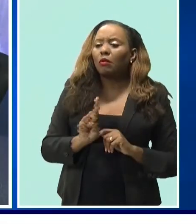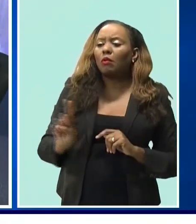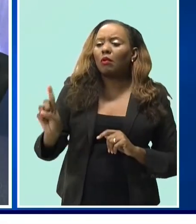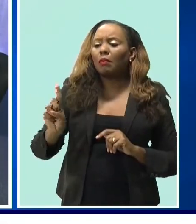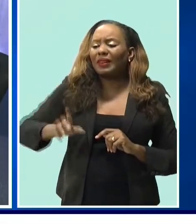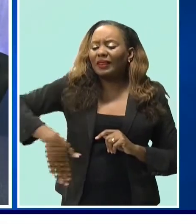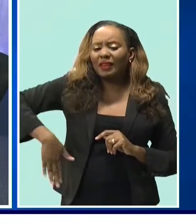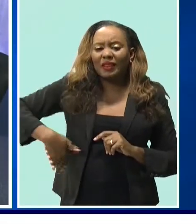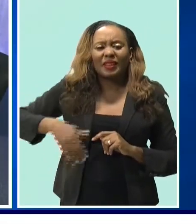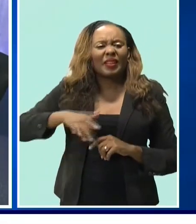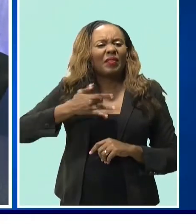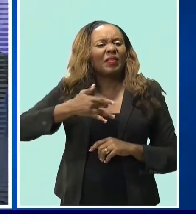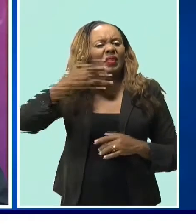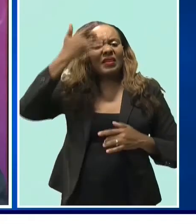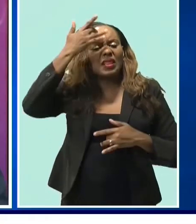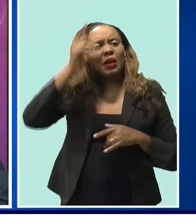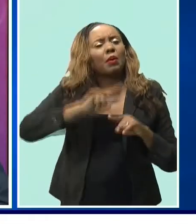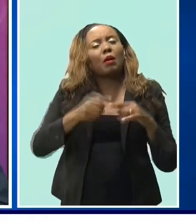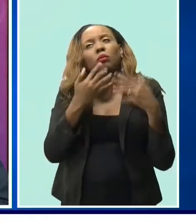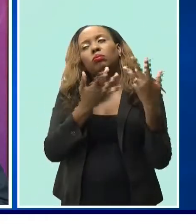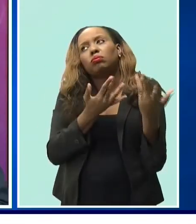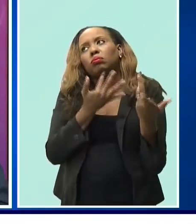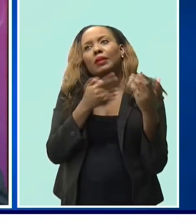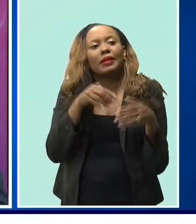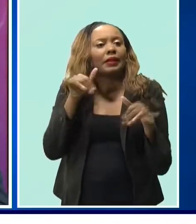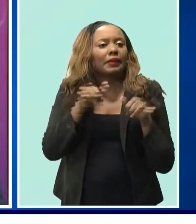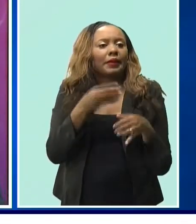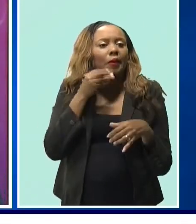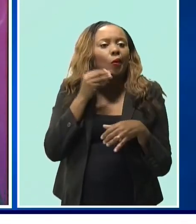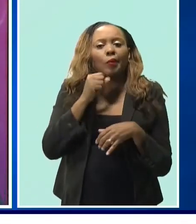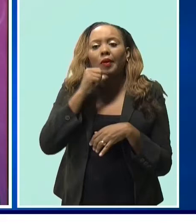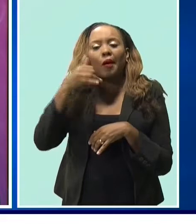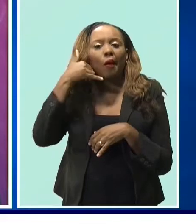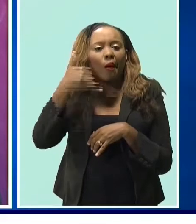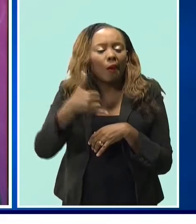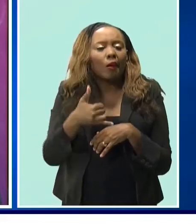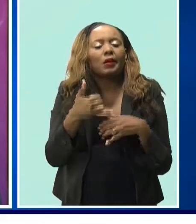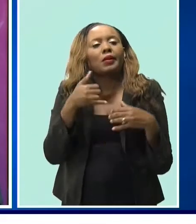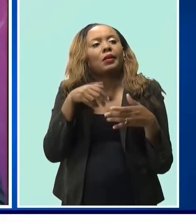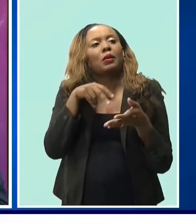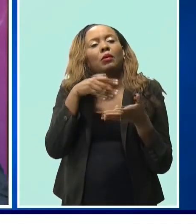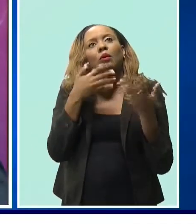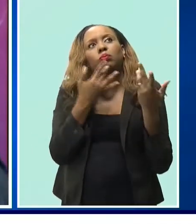is a major issue because I think the later, if you look at our cases who are presenting more severe,